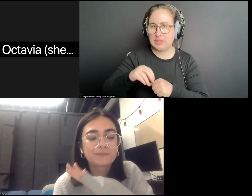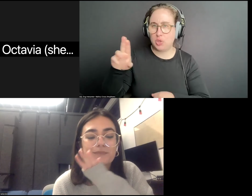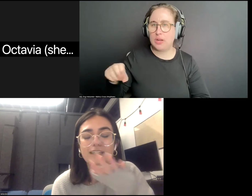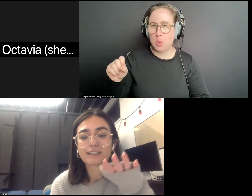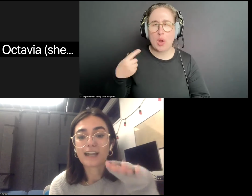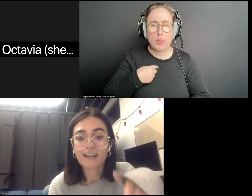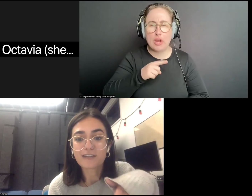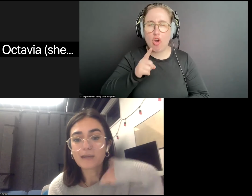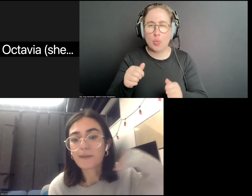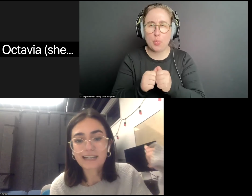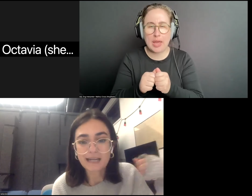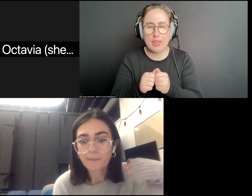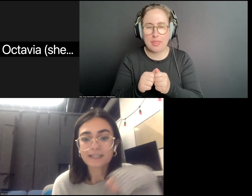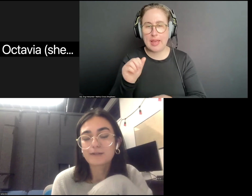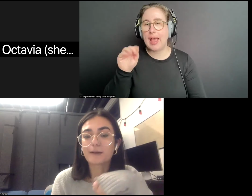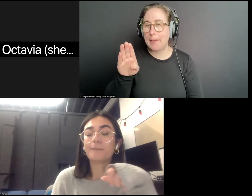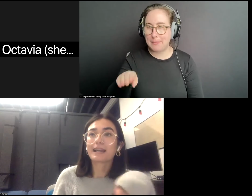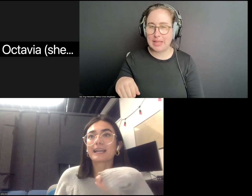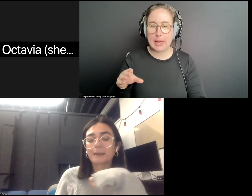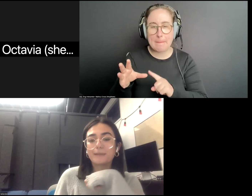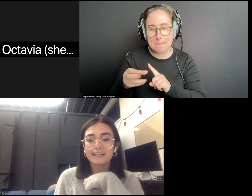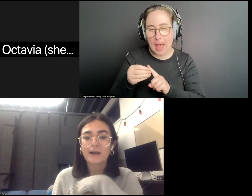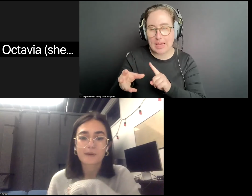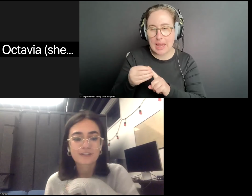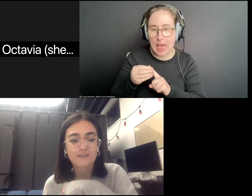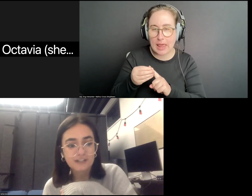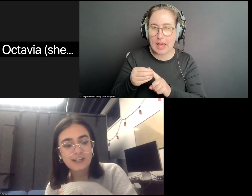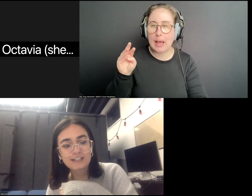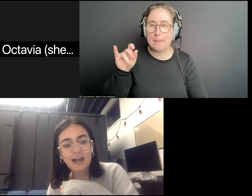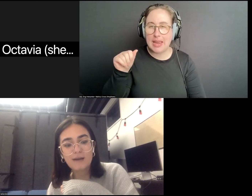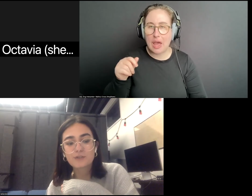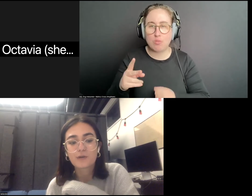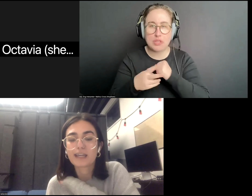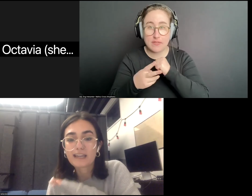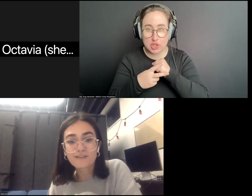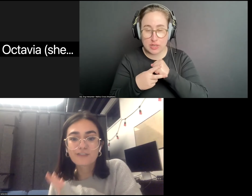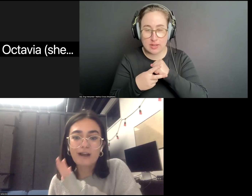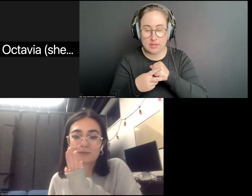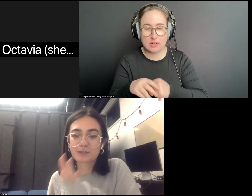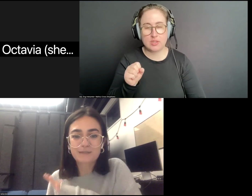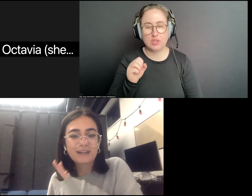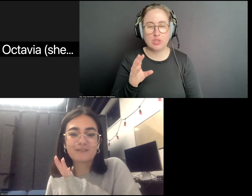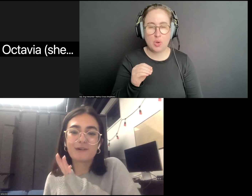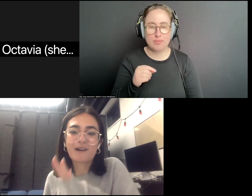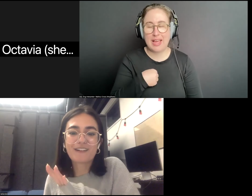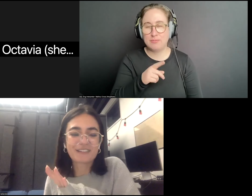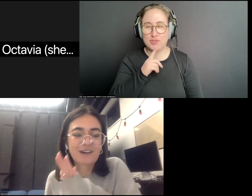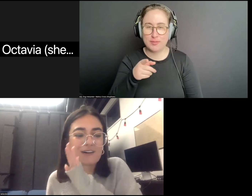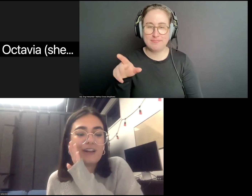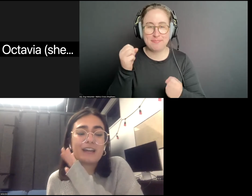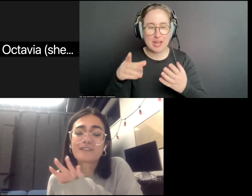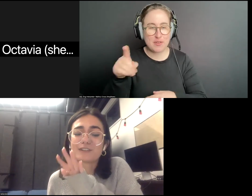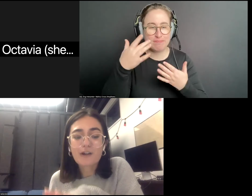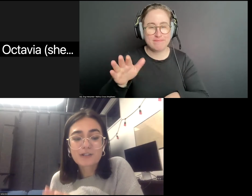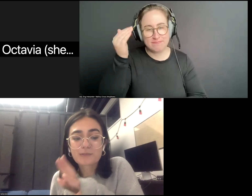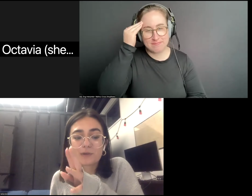with AV magnetic media preservation. So if I'm sure as many of you are on this